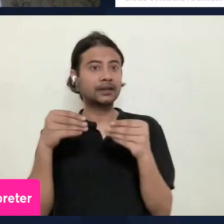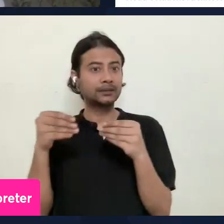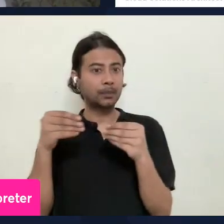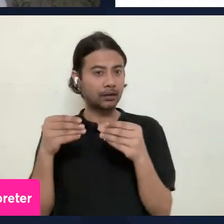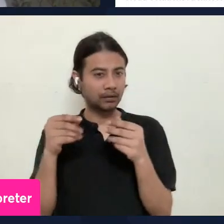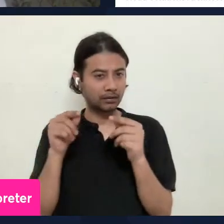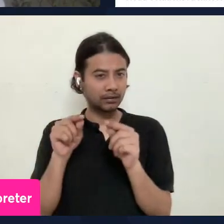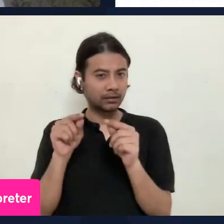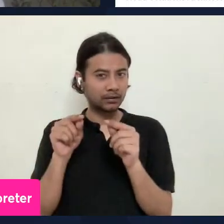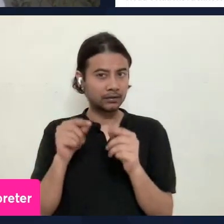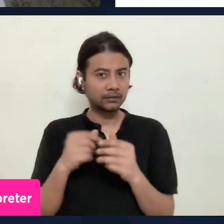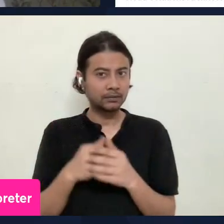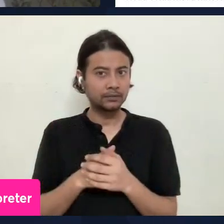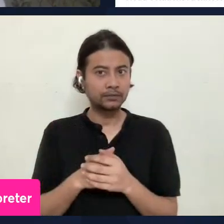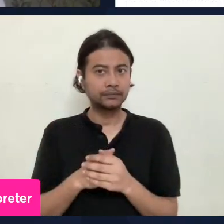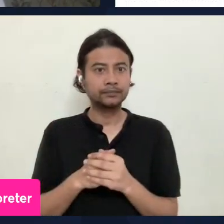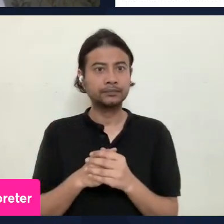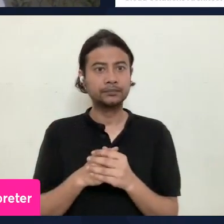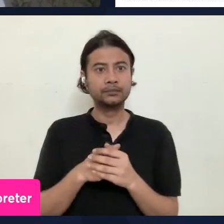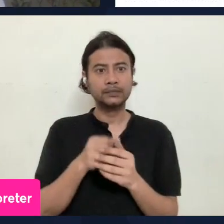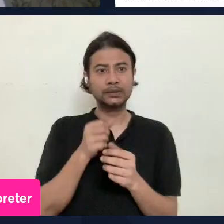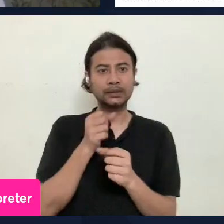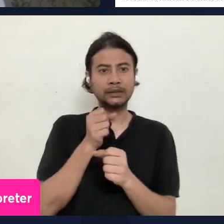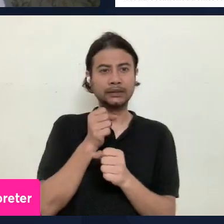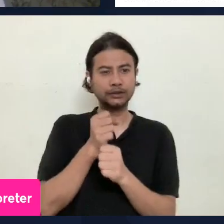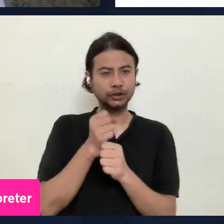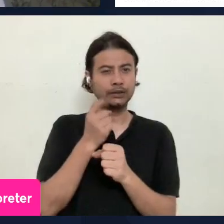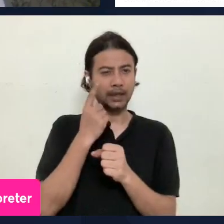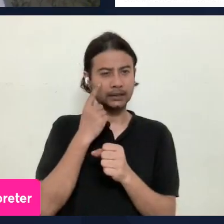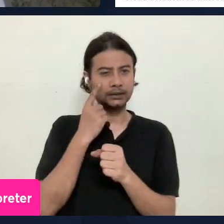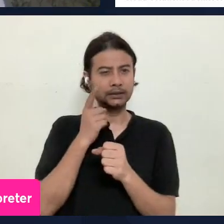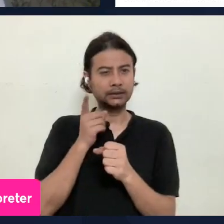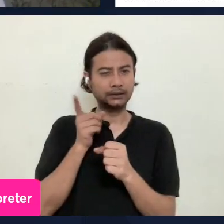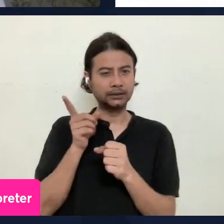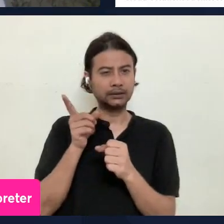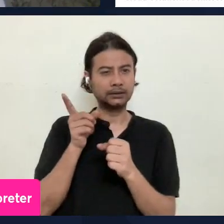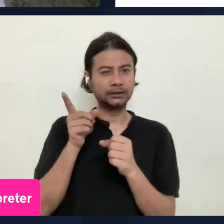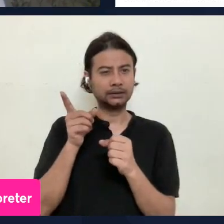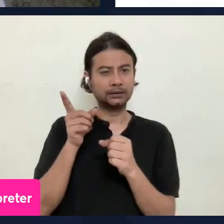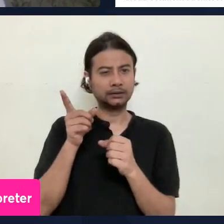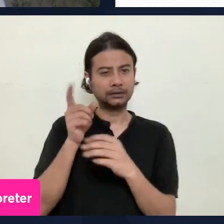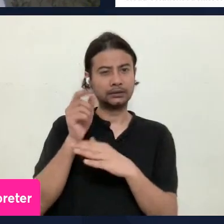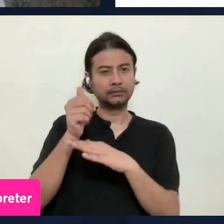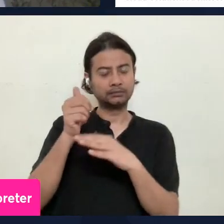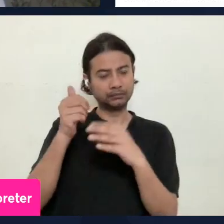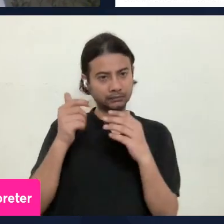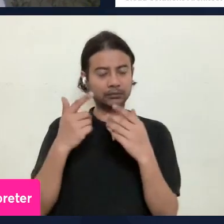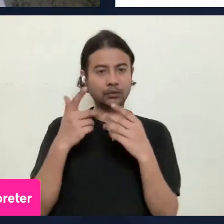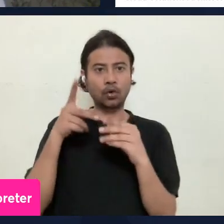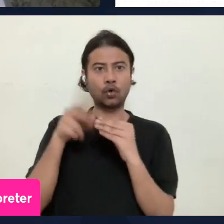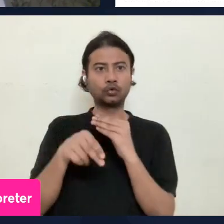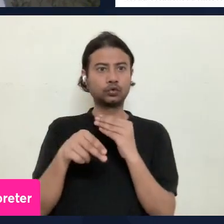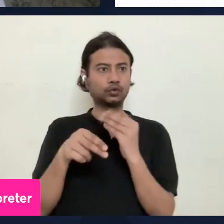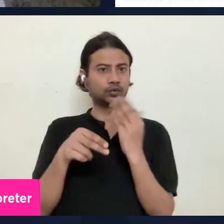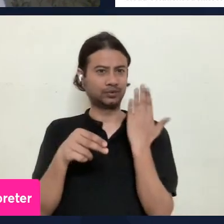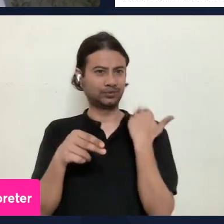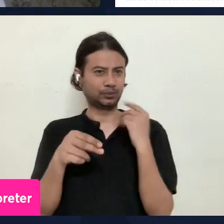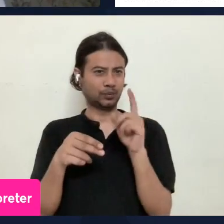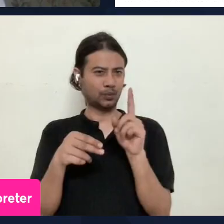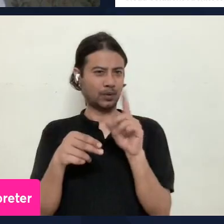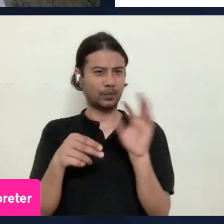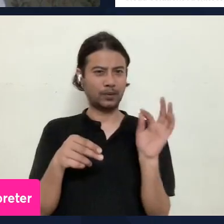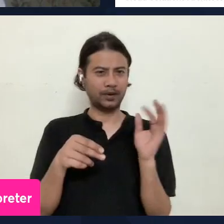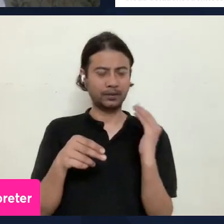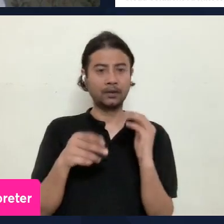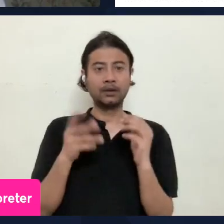went GA last week. So it's now generally available. Azure NetApp Files originally had 3 service